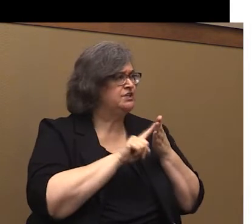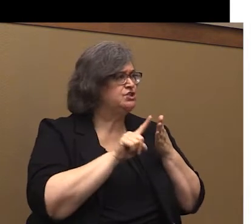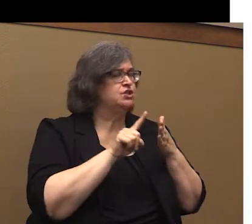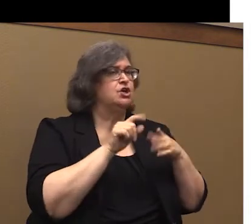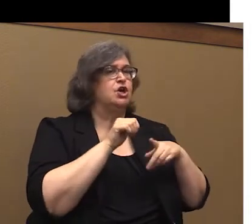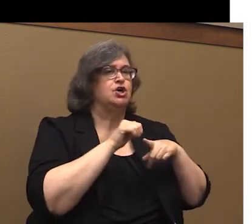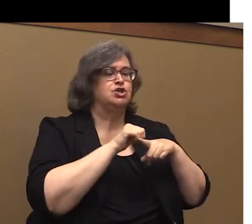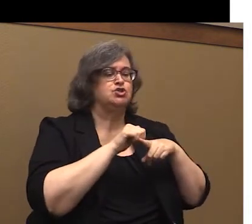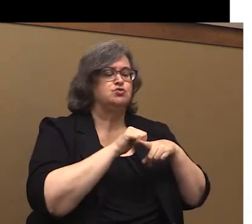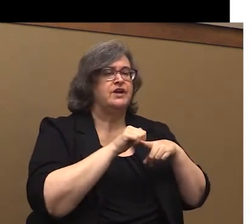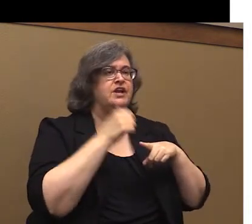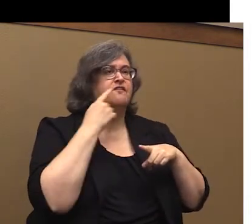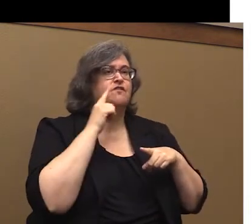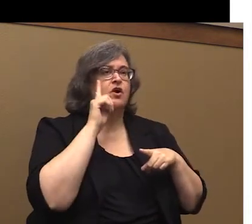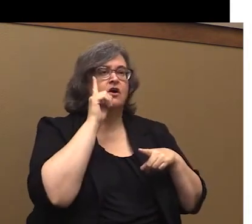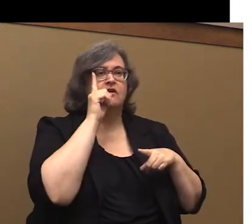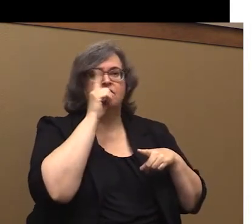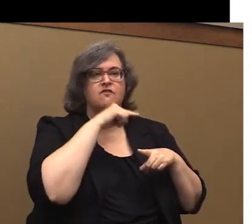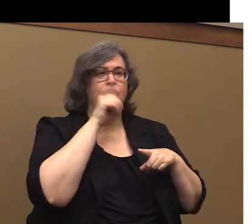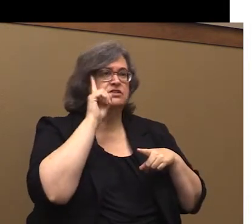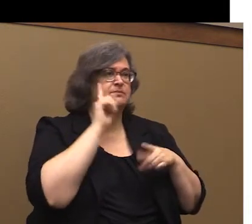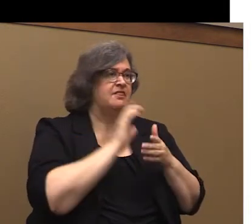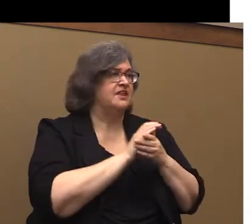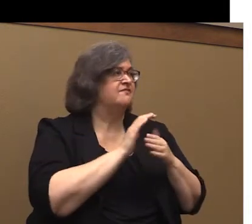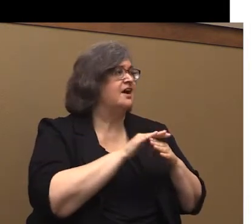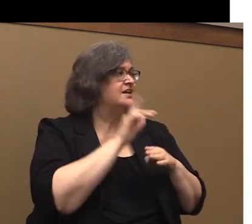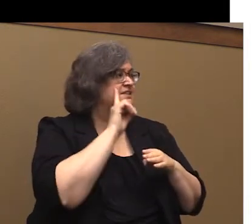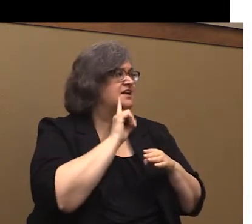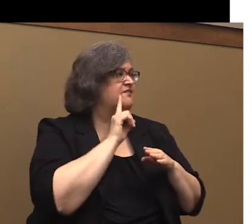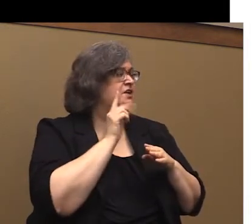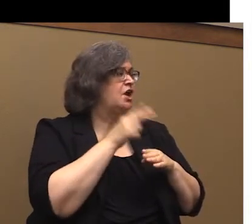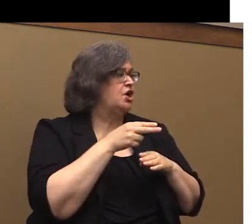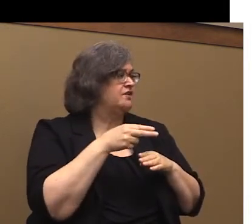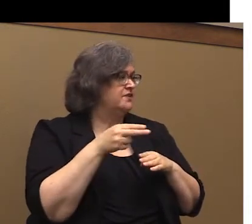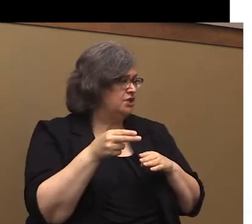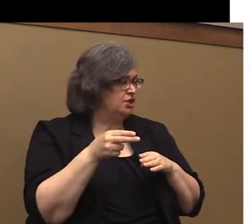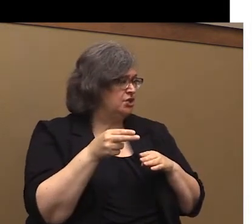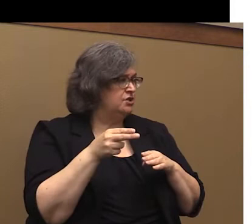training for false belief on deaf and hard of hearing